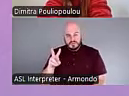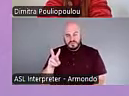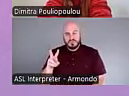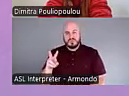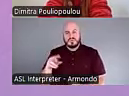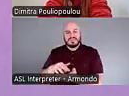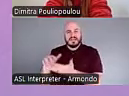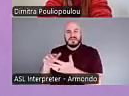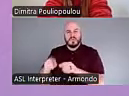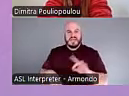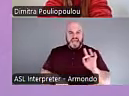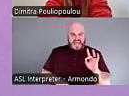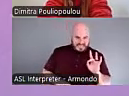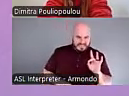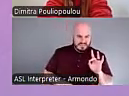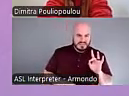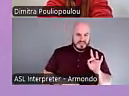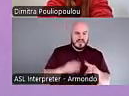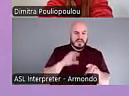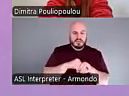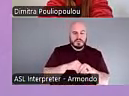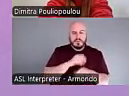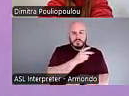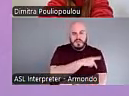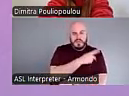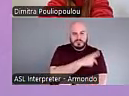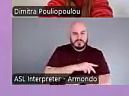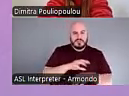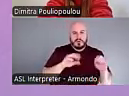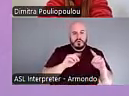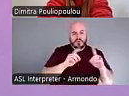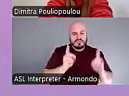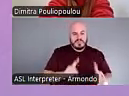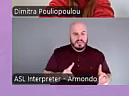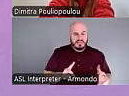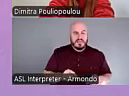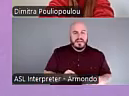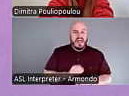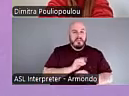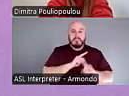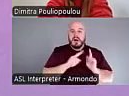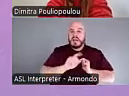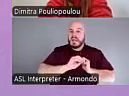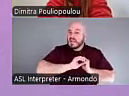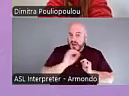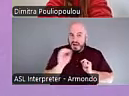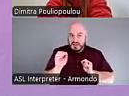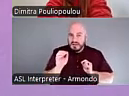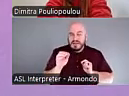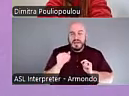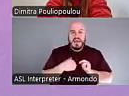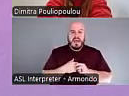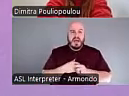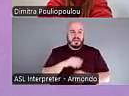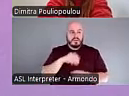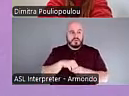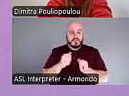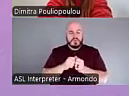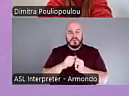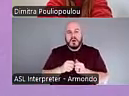as co-designers, and none engaged them through all stages from conception to evaluation and delivery.